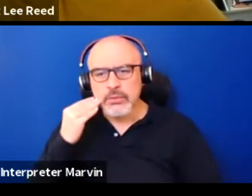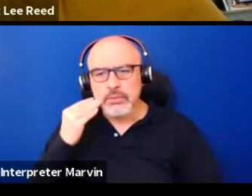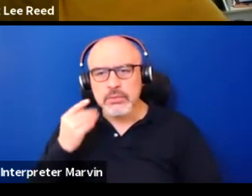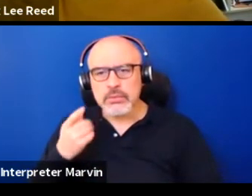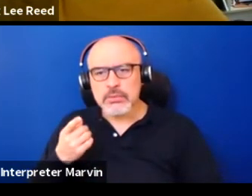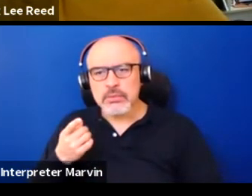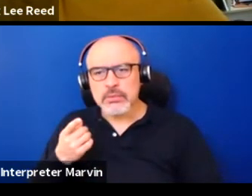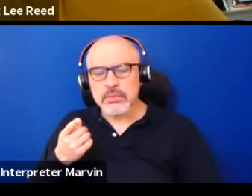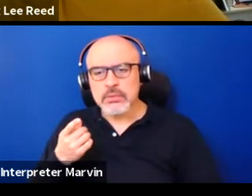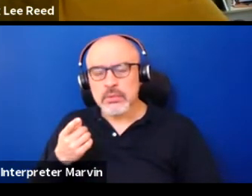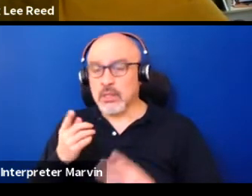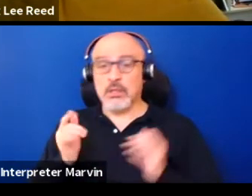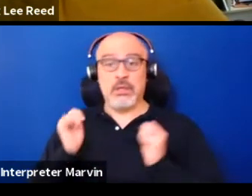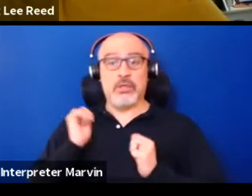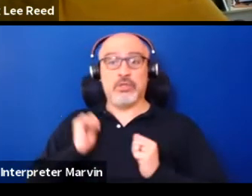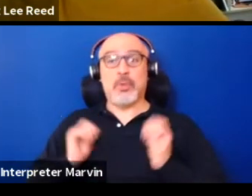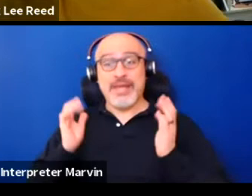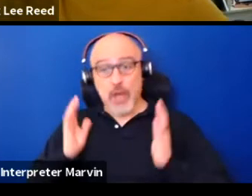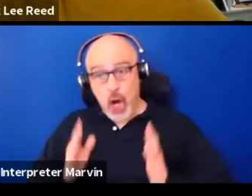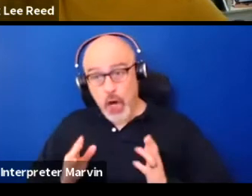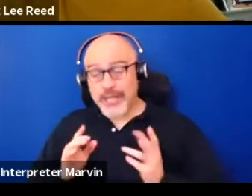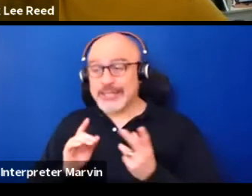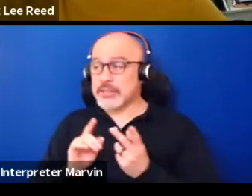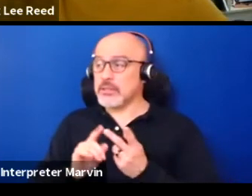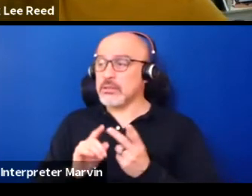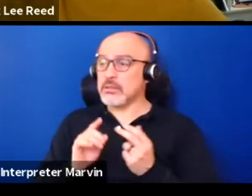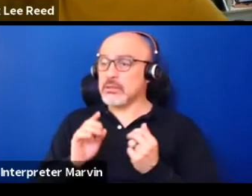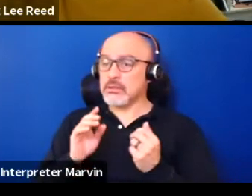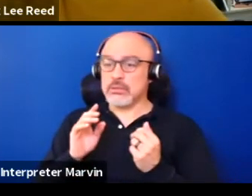You know, to be an artist and to be that,